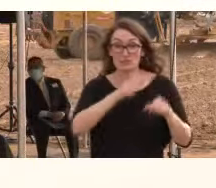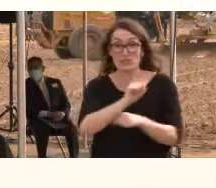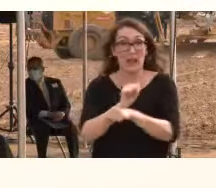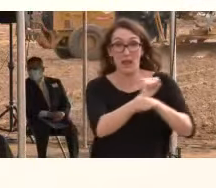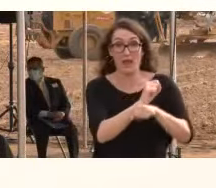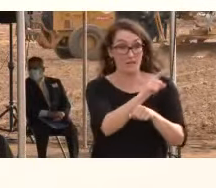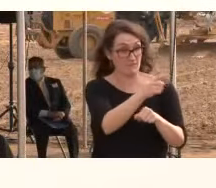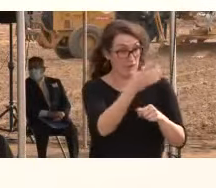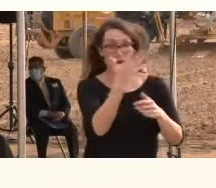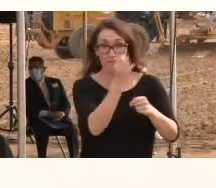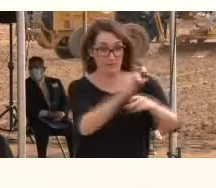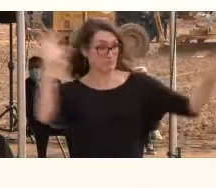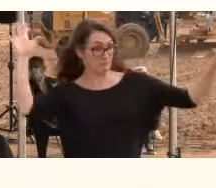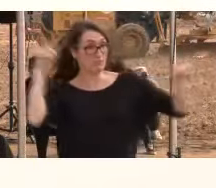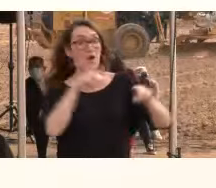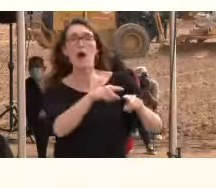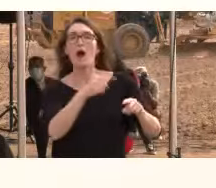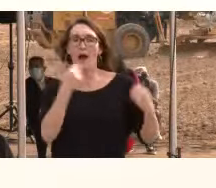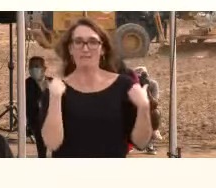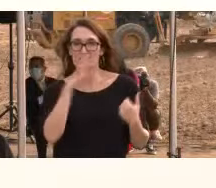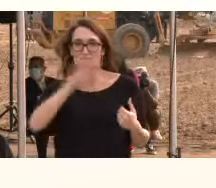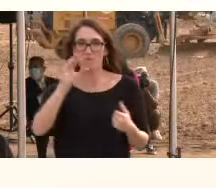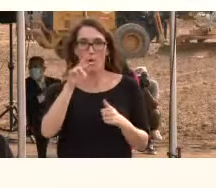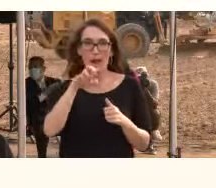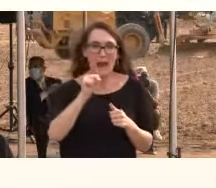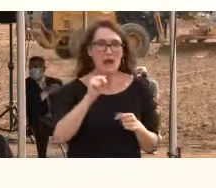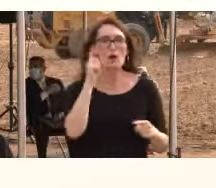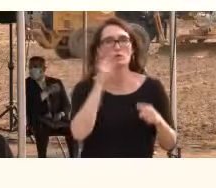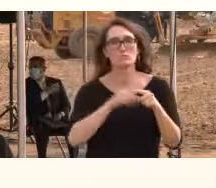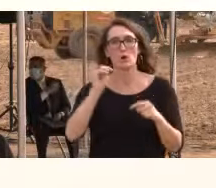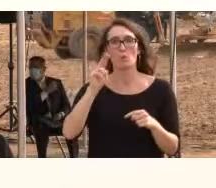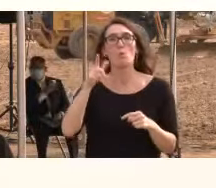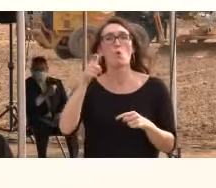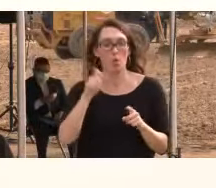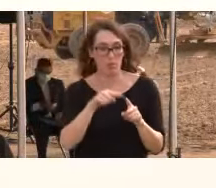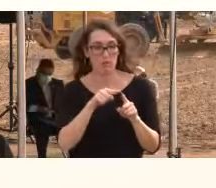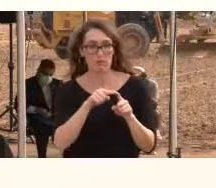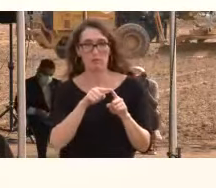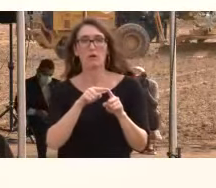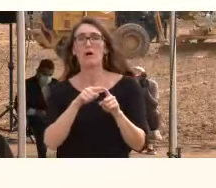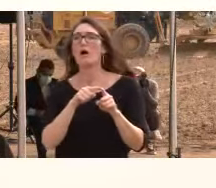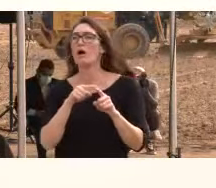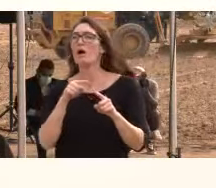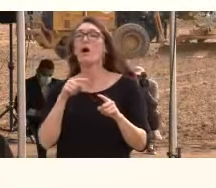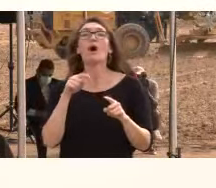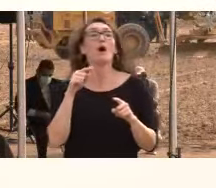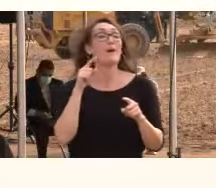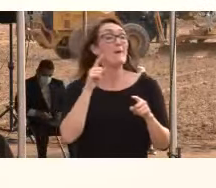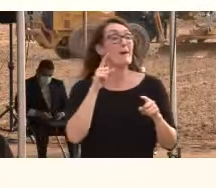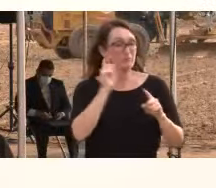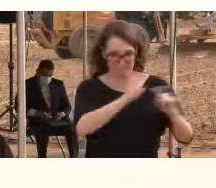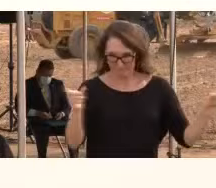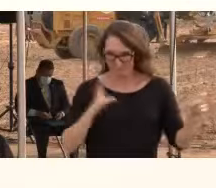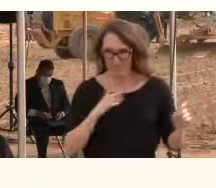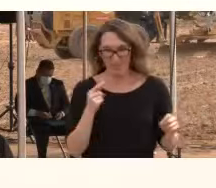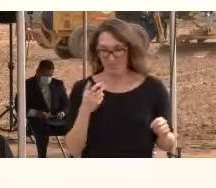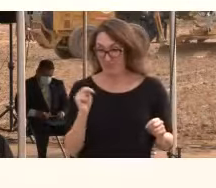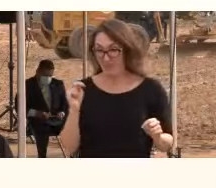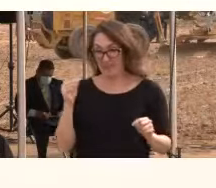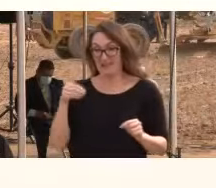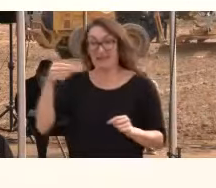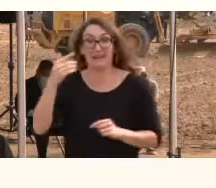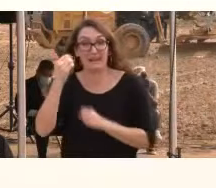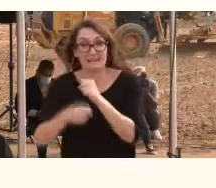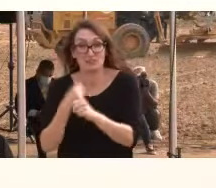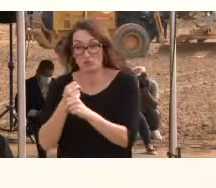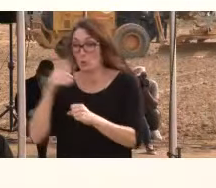mule. That would have changed our society forever and ever. They didn't follow through on that. They reversed that executive order